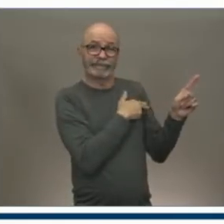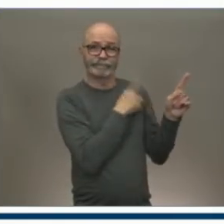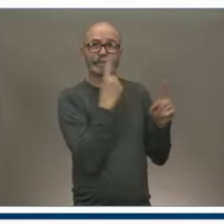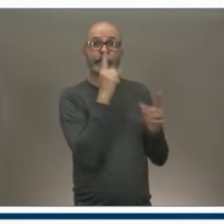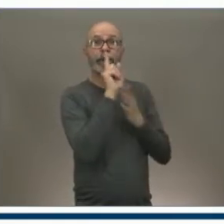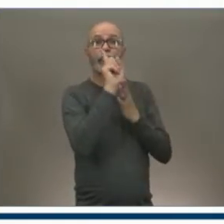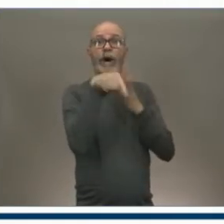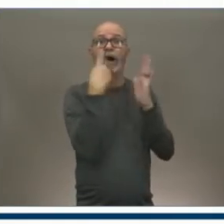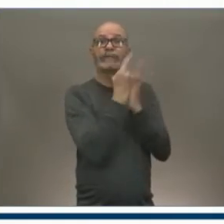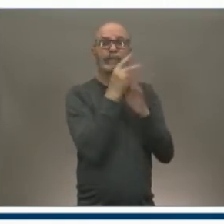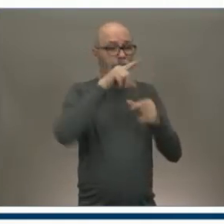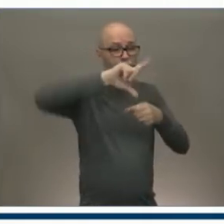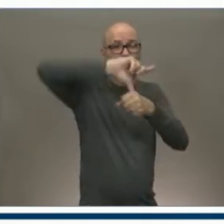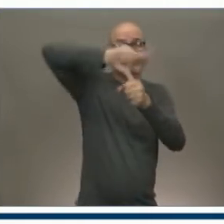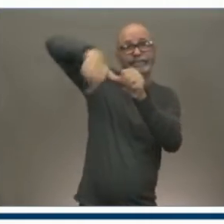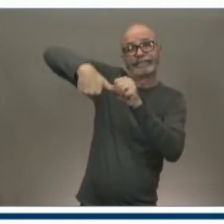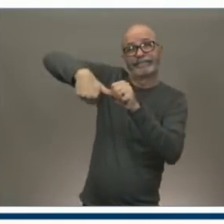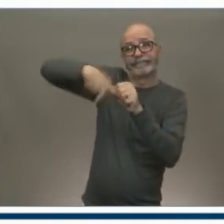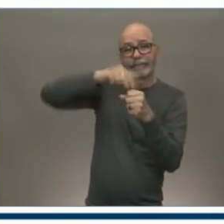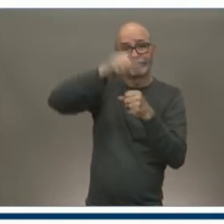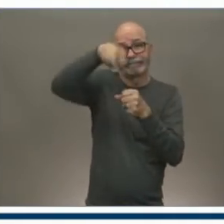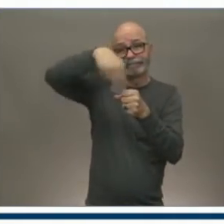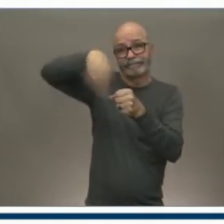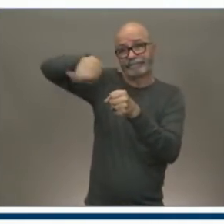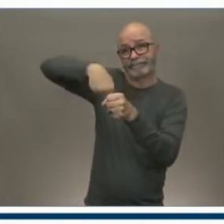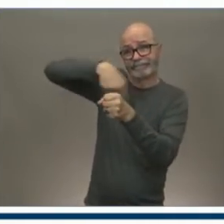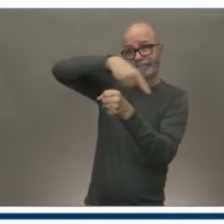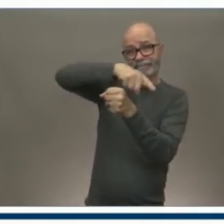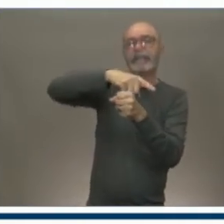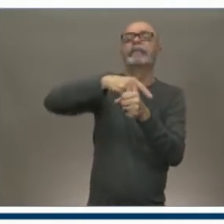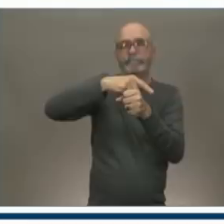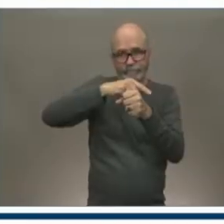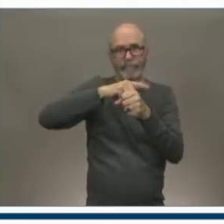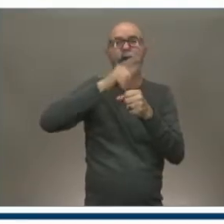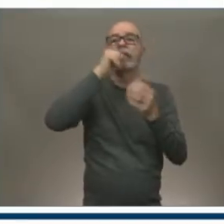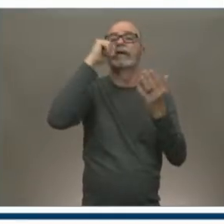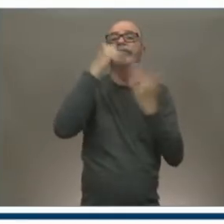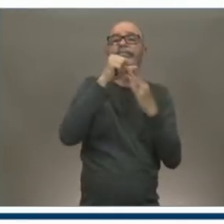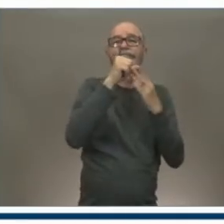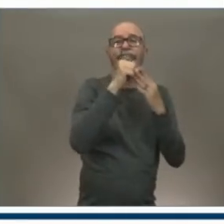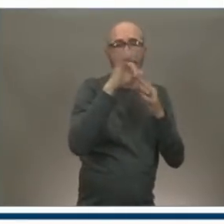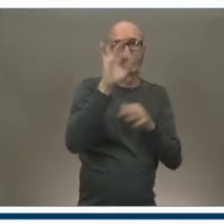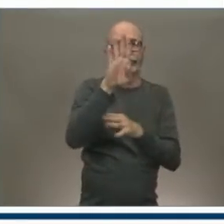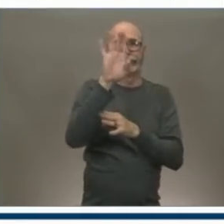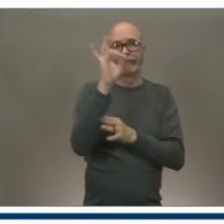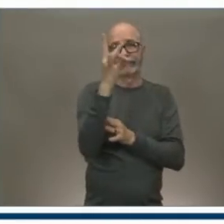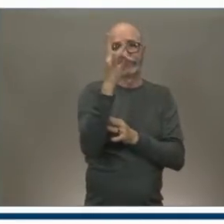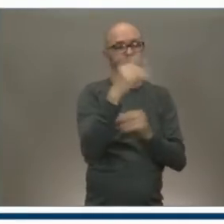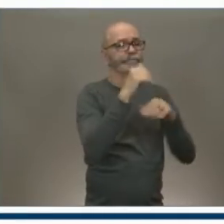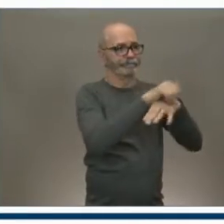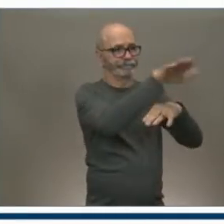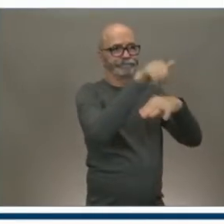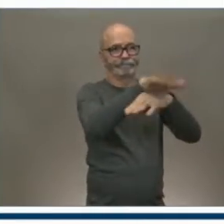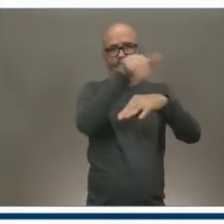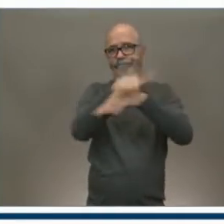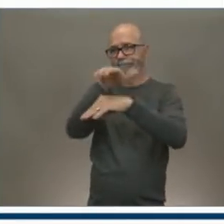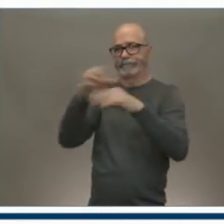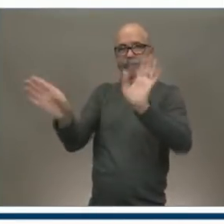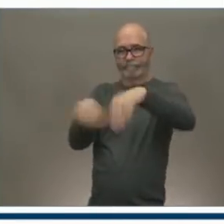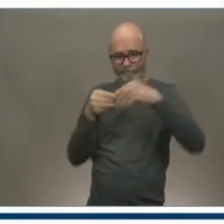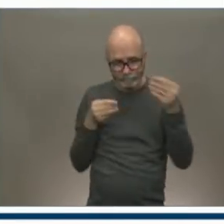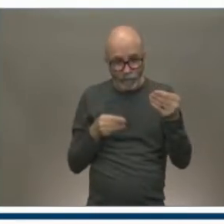8th. This letter will confirm their eligibility to receive the vaccine, and it will tell them how they can go to book their